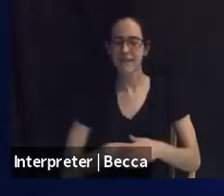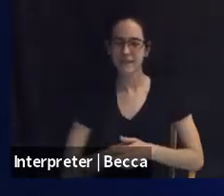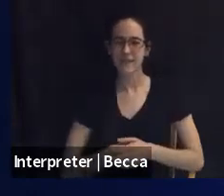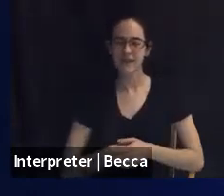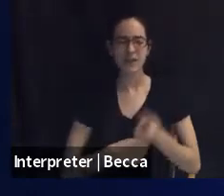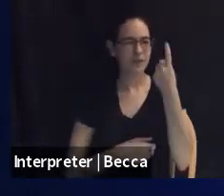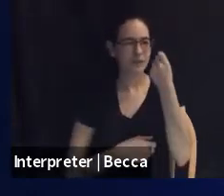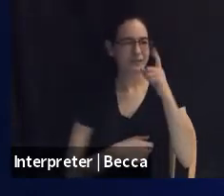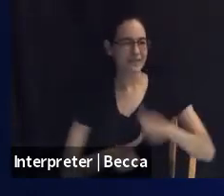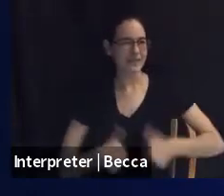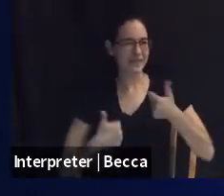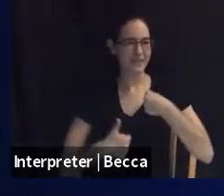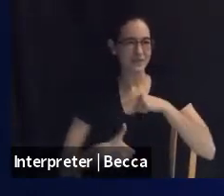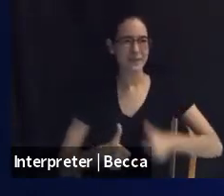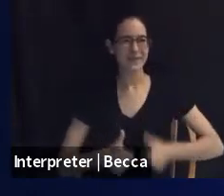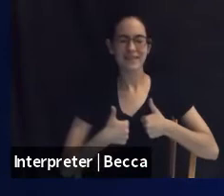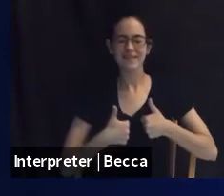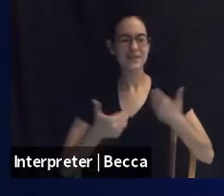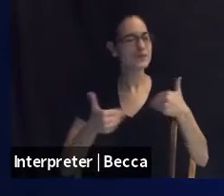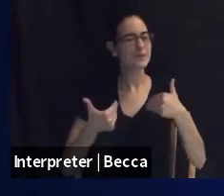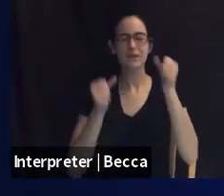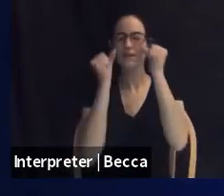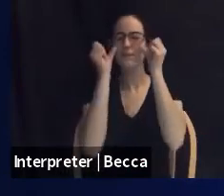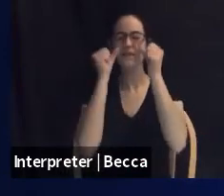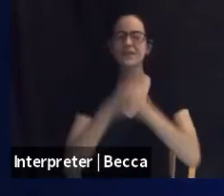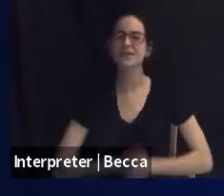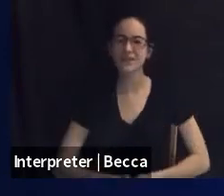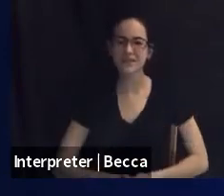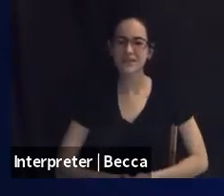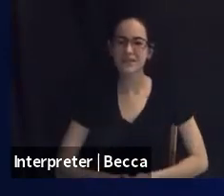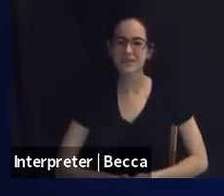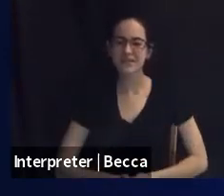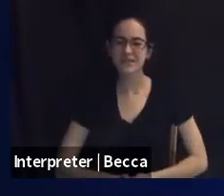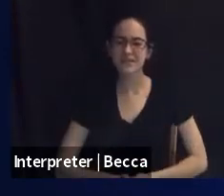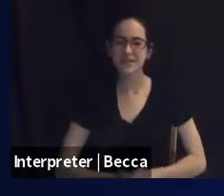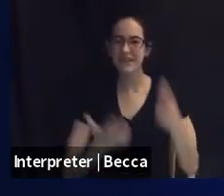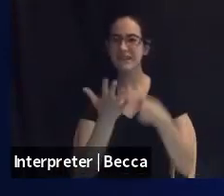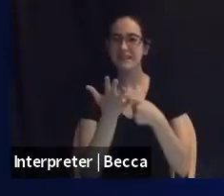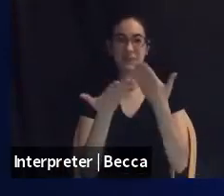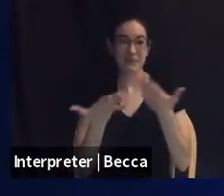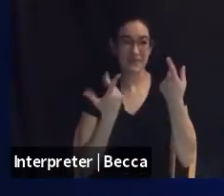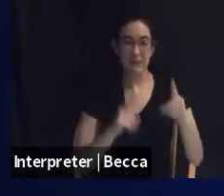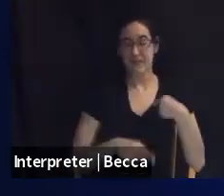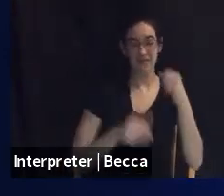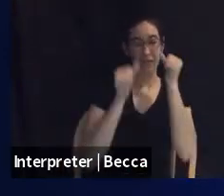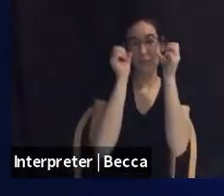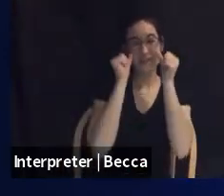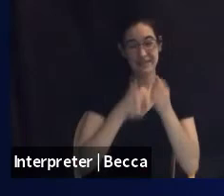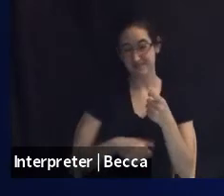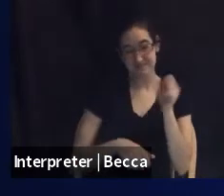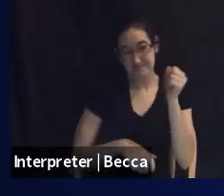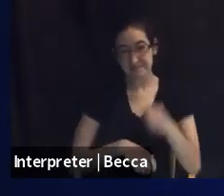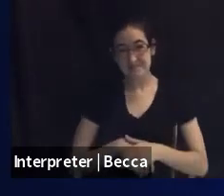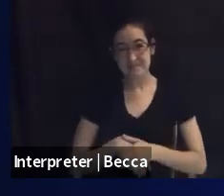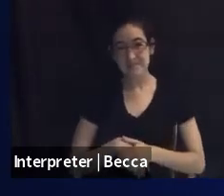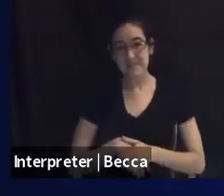get to live, it's pretty amazing. Yeah, there might be things happening that aren't so amazing. But we live in a time and